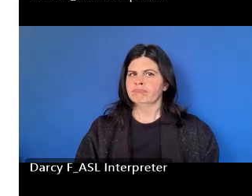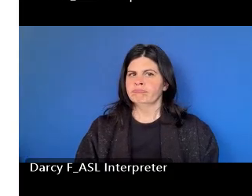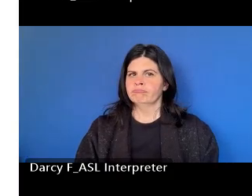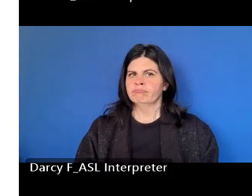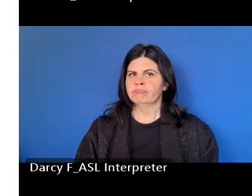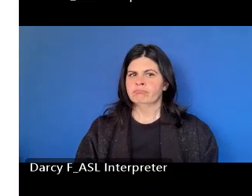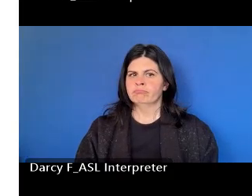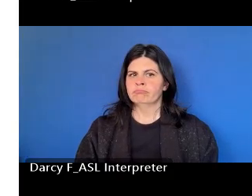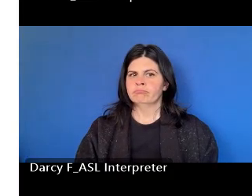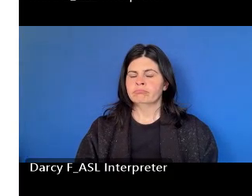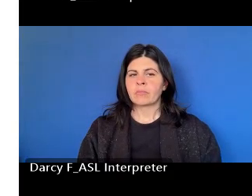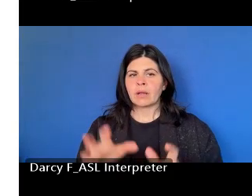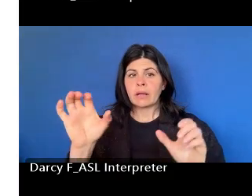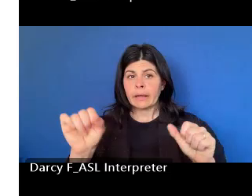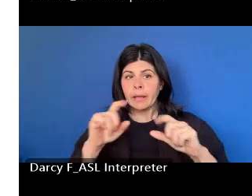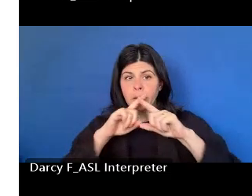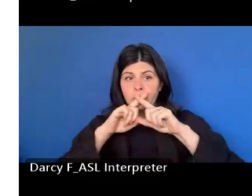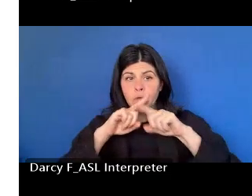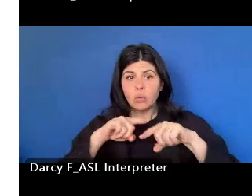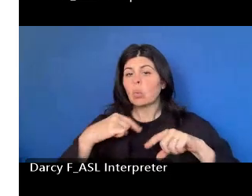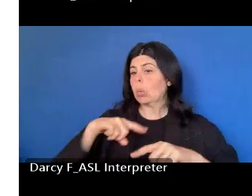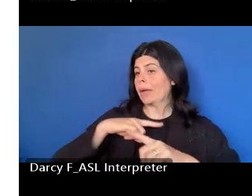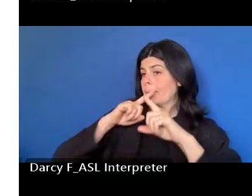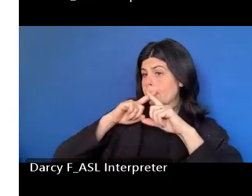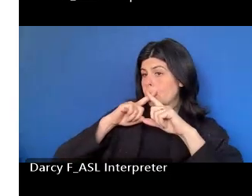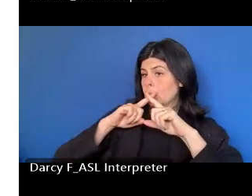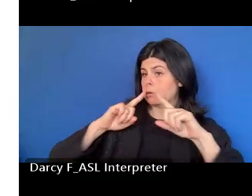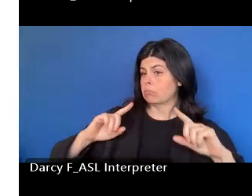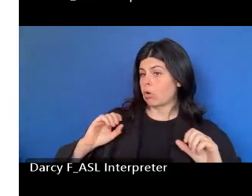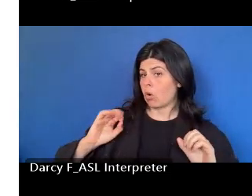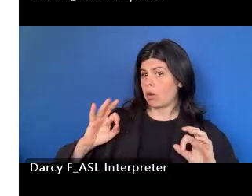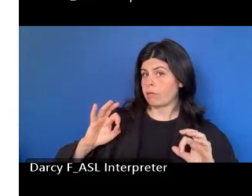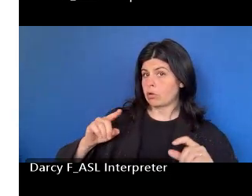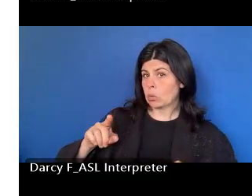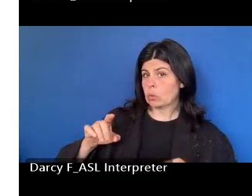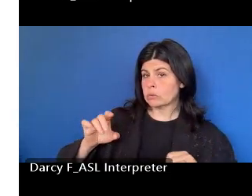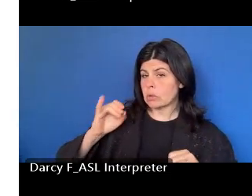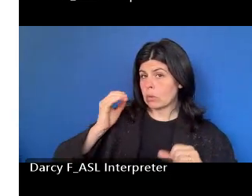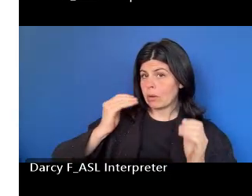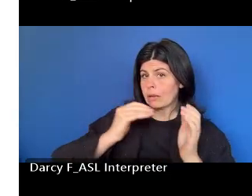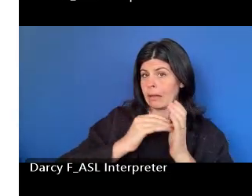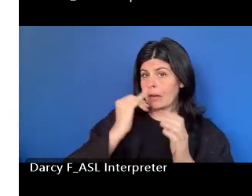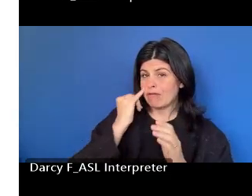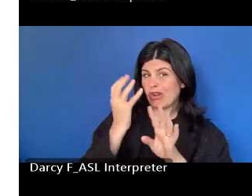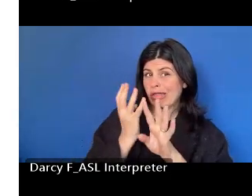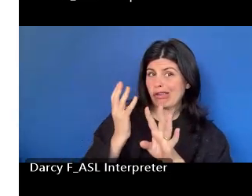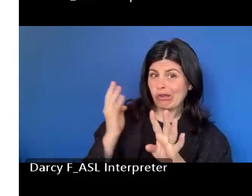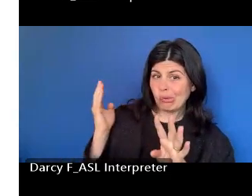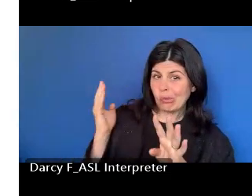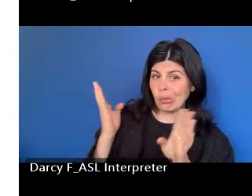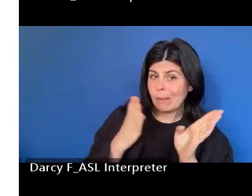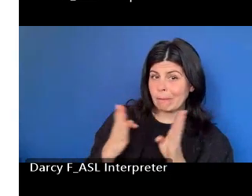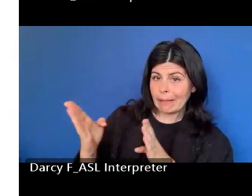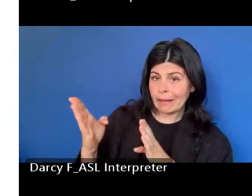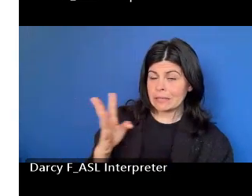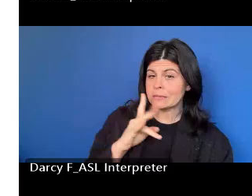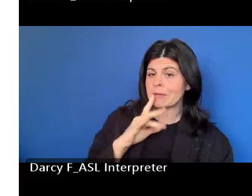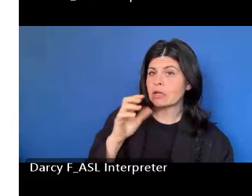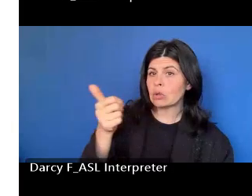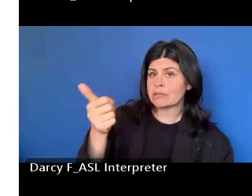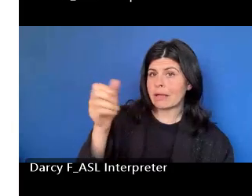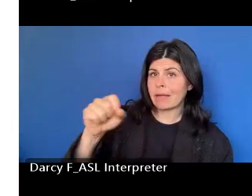If you can unmute yourself, we've unmuted you. So again, if you're waiting in the queue and you're planning to speak, you can unmute yourself